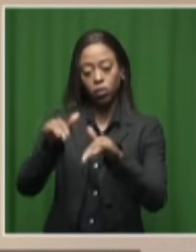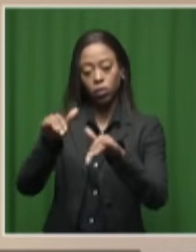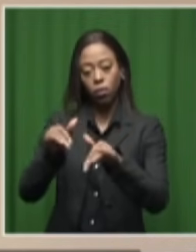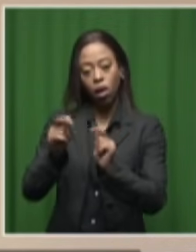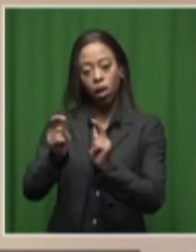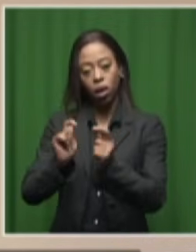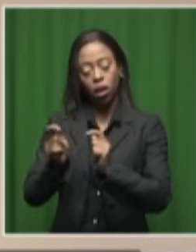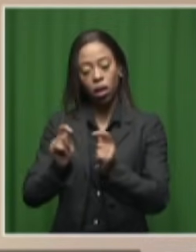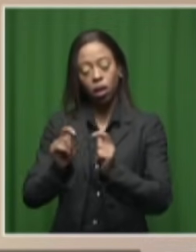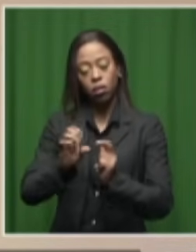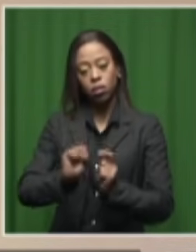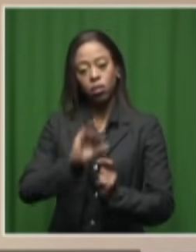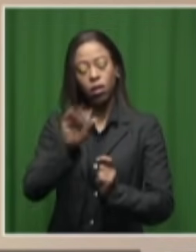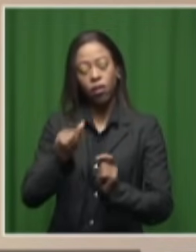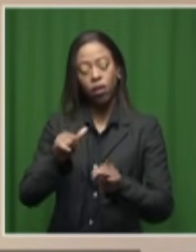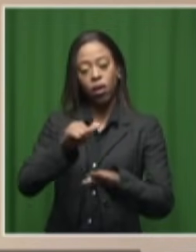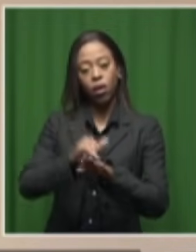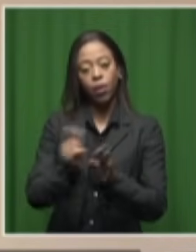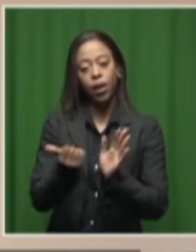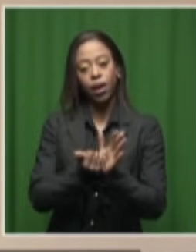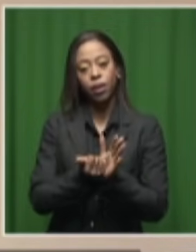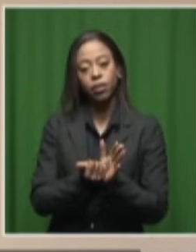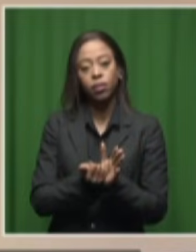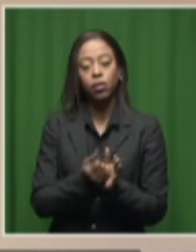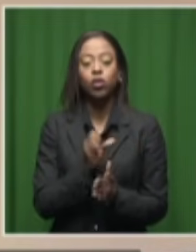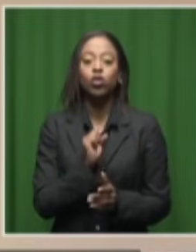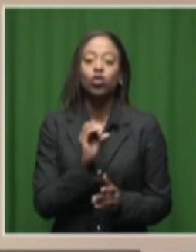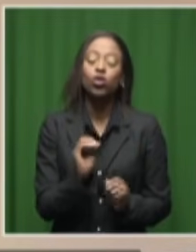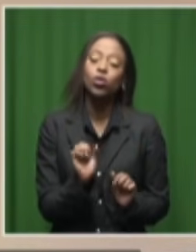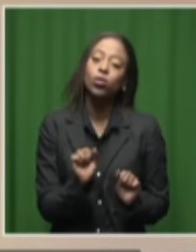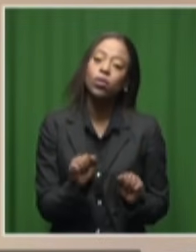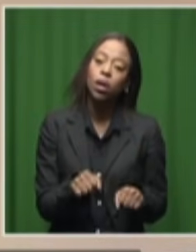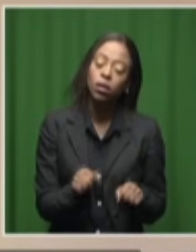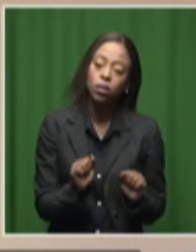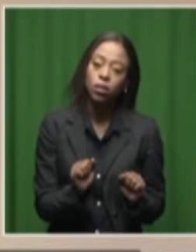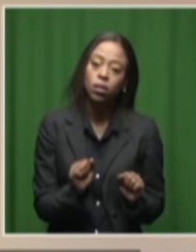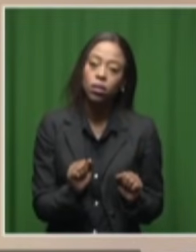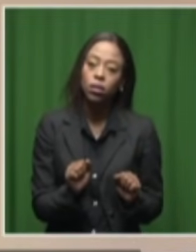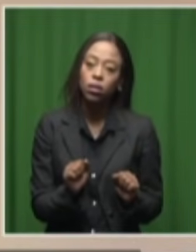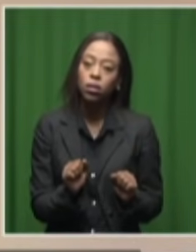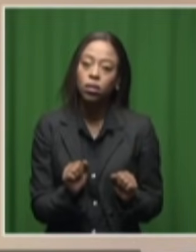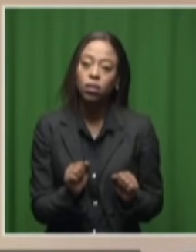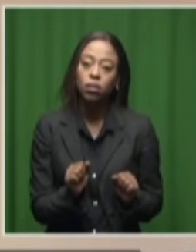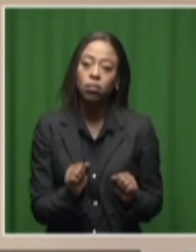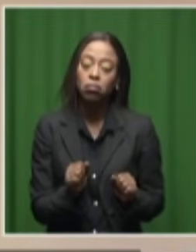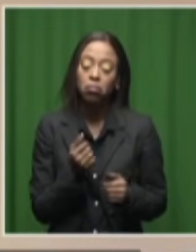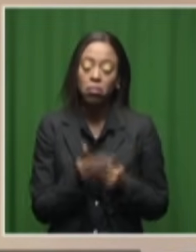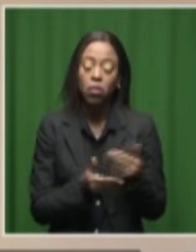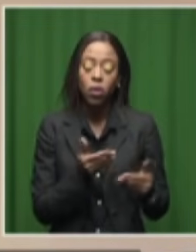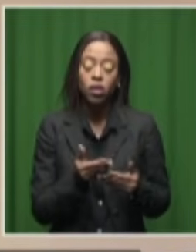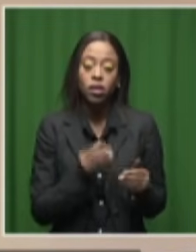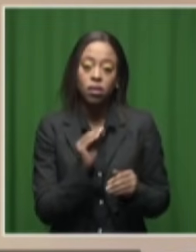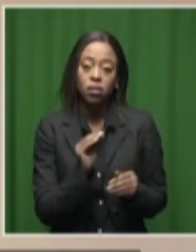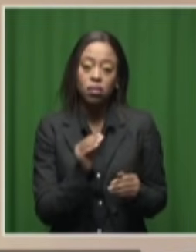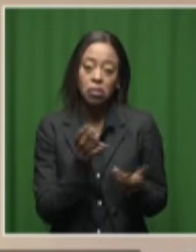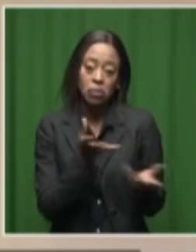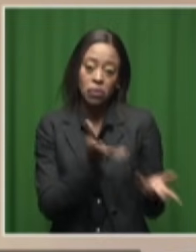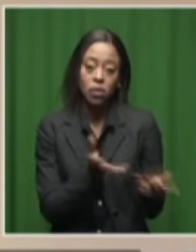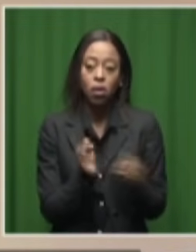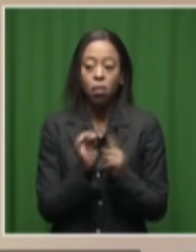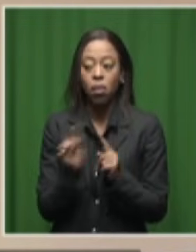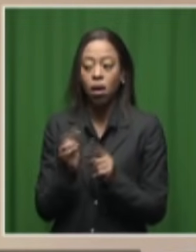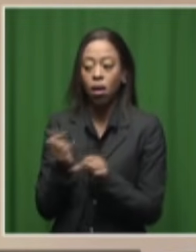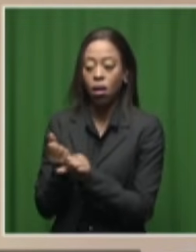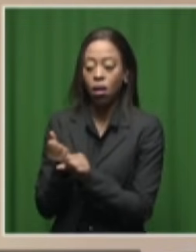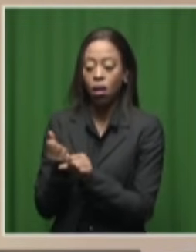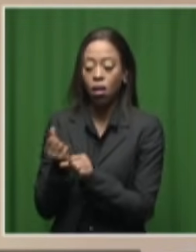to the SAA Act. So, yes, there's that process, but for the